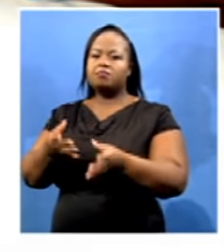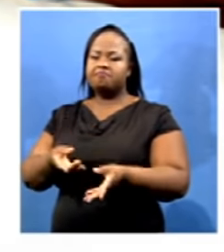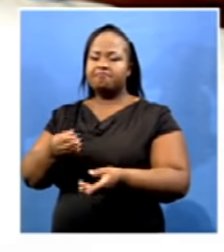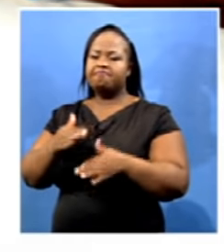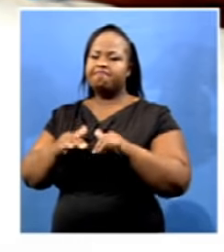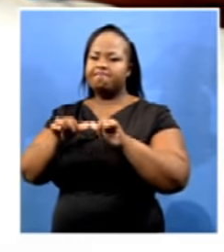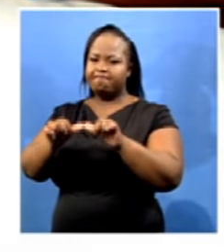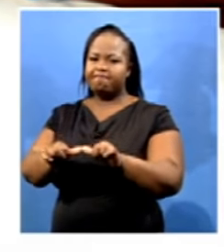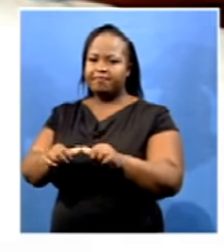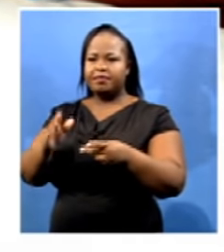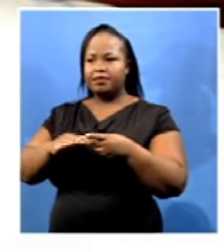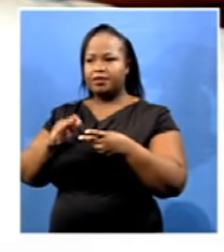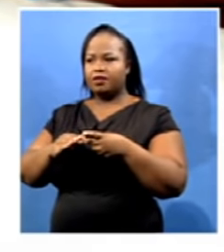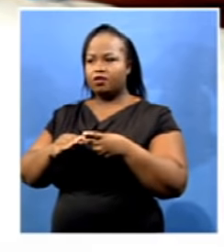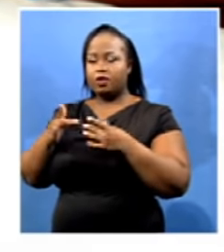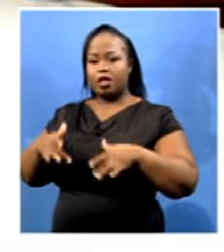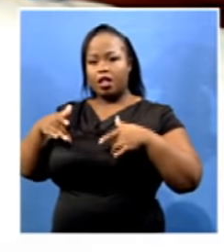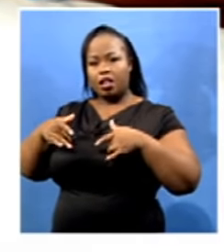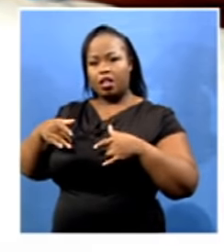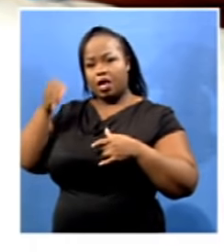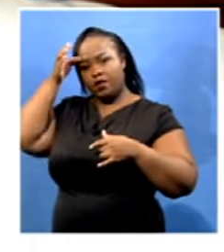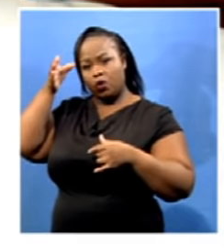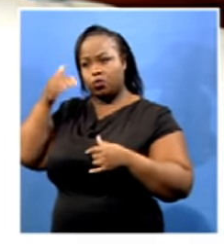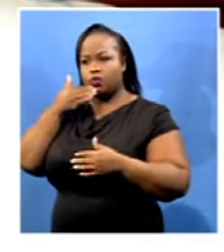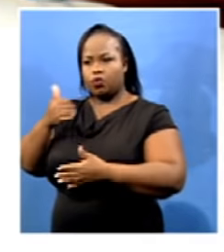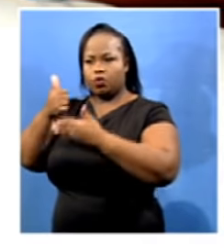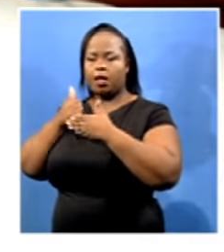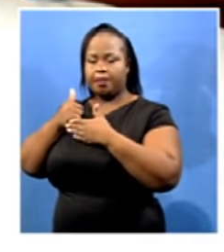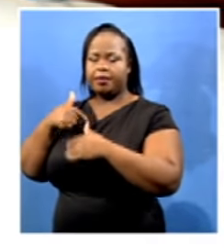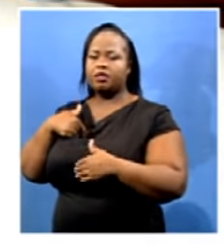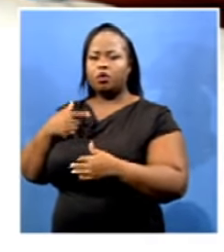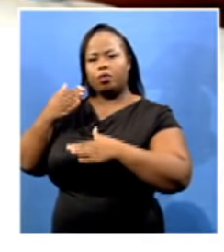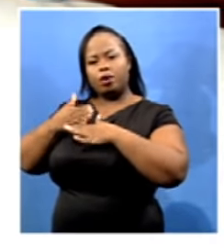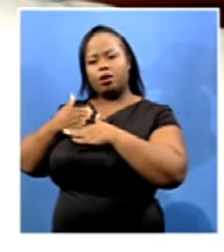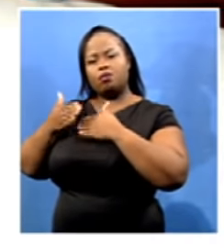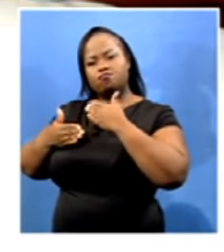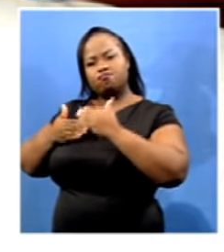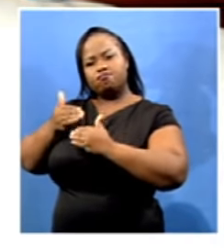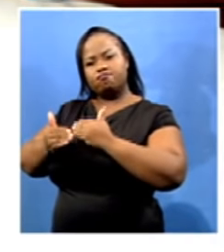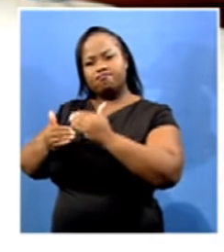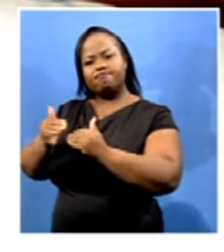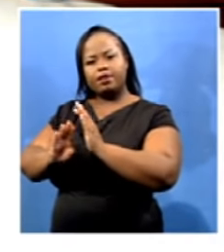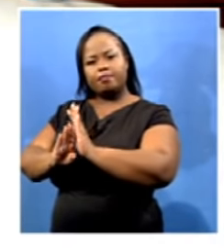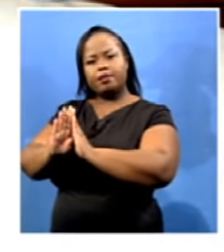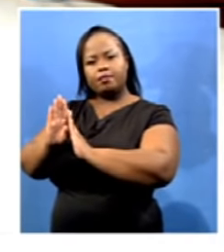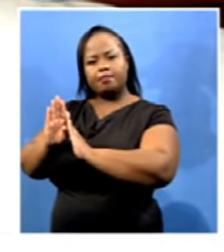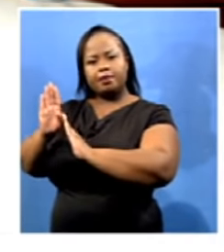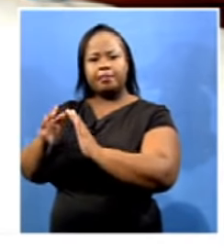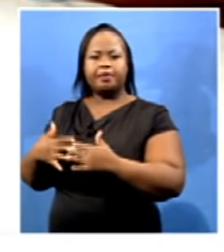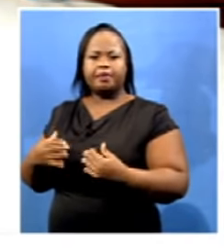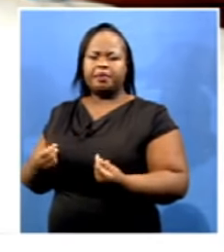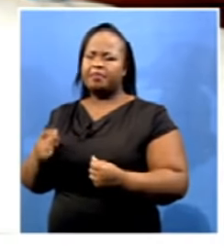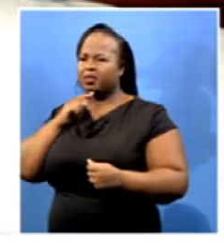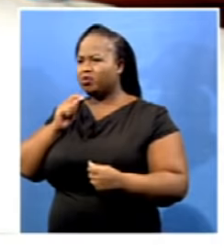and I am with a life coach at the moment. So I'm busy working through all of it, and you know, it is what it